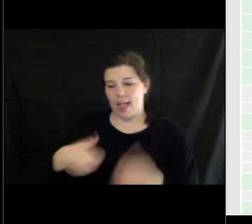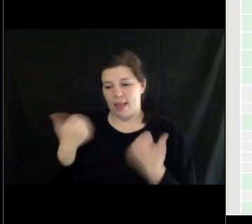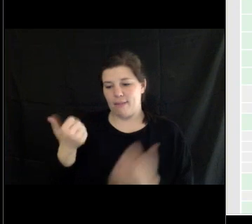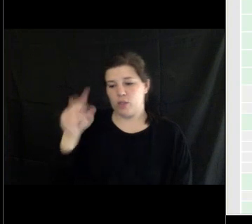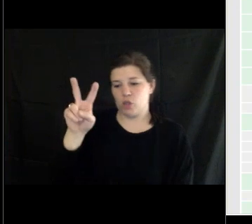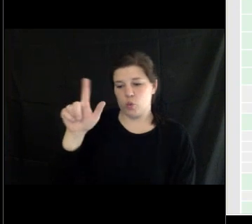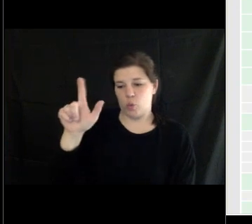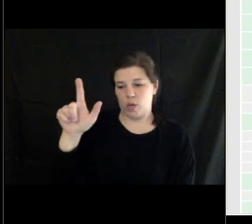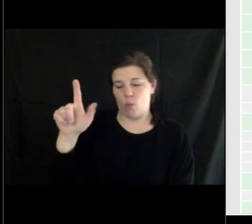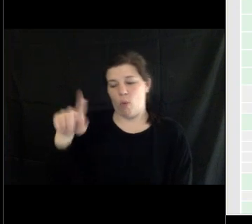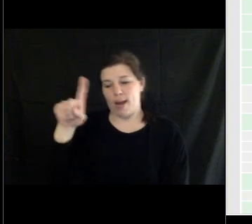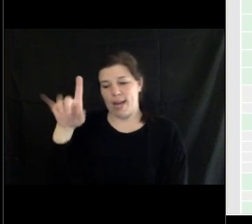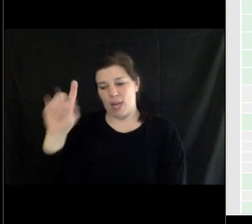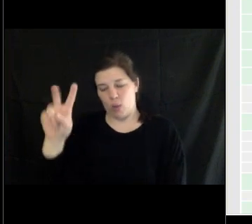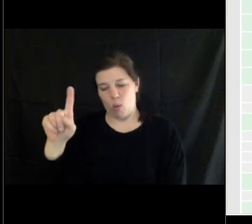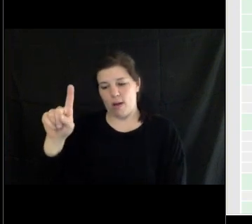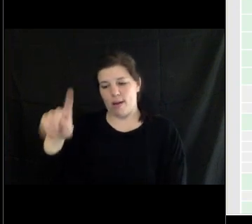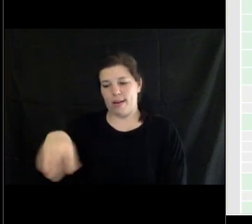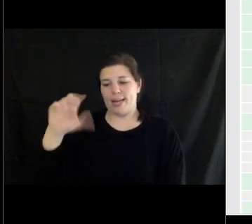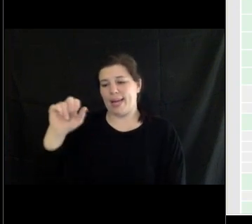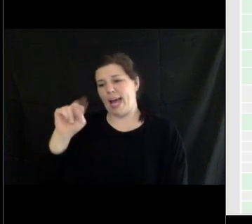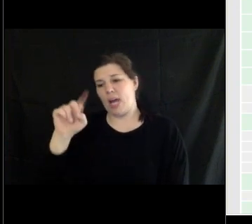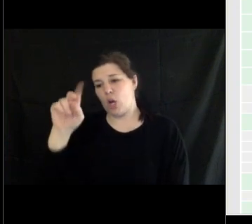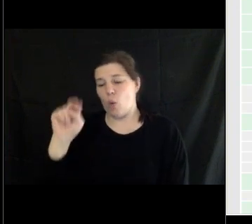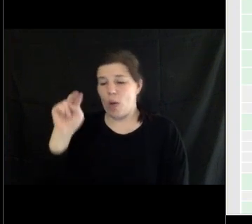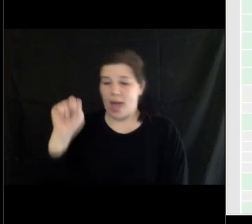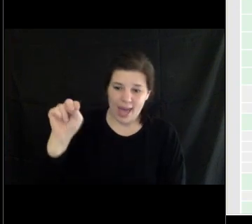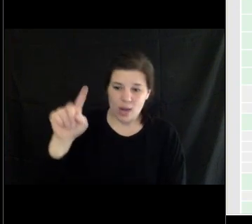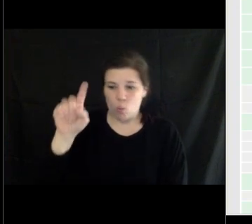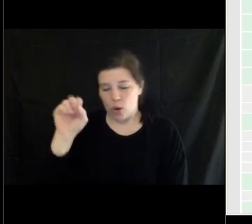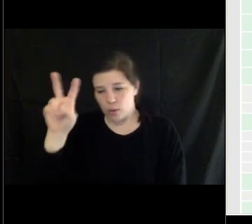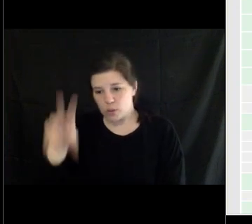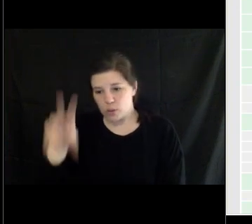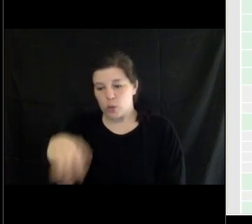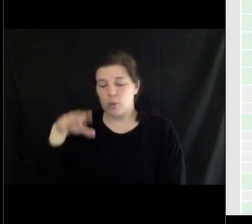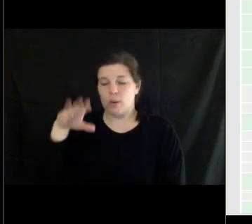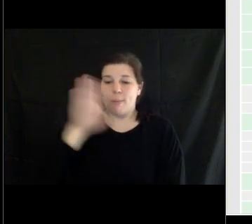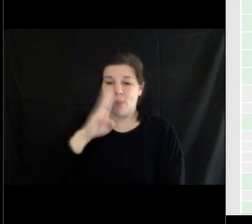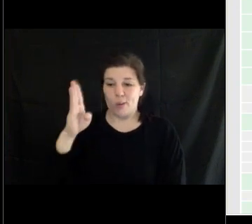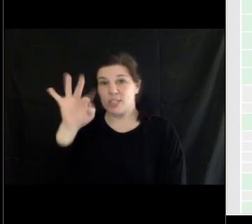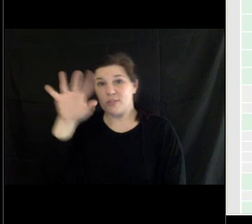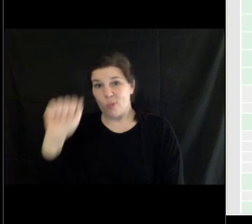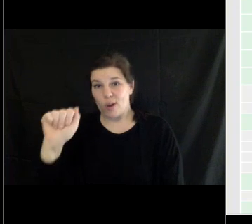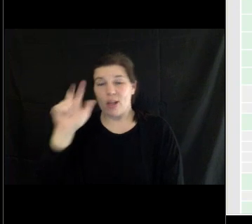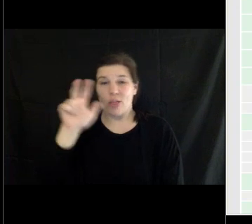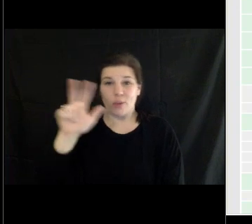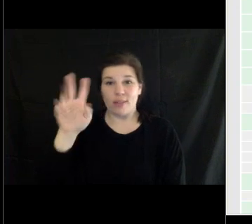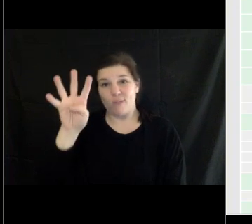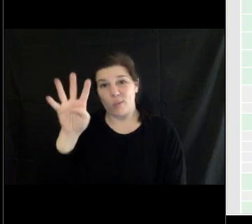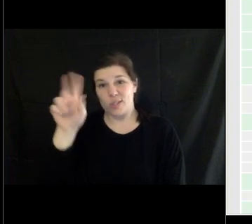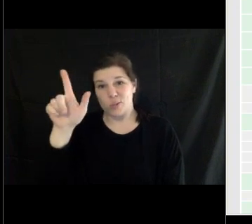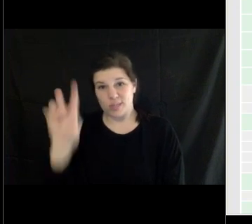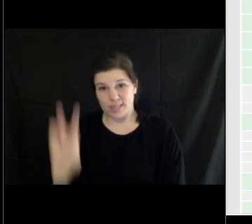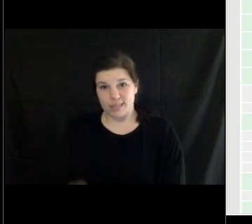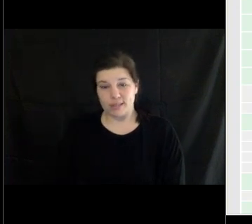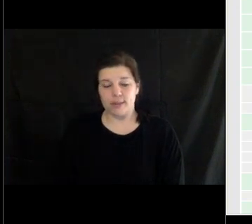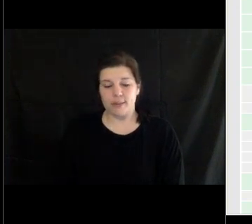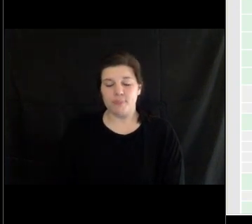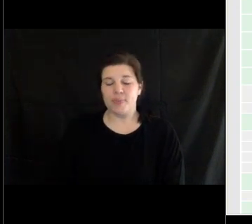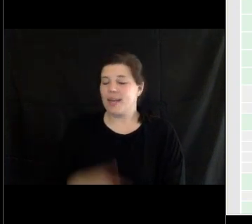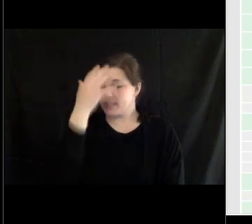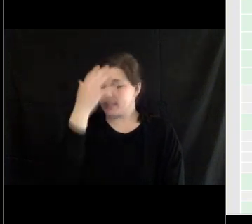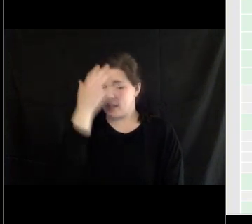Southwest 15th Avenue, condo N102, Boynton Beach, Florida, 33426. It is